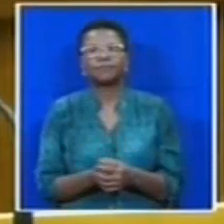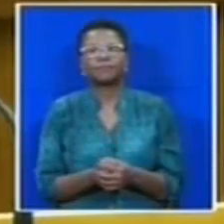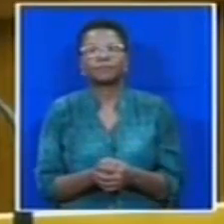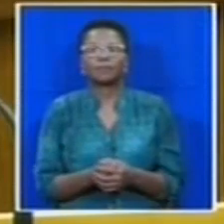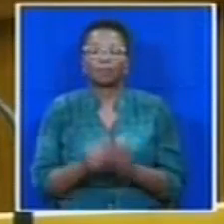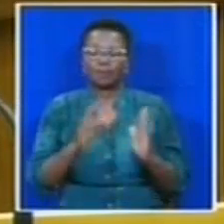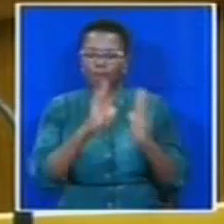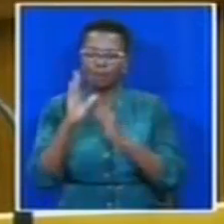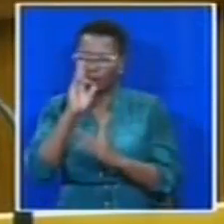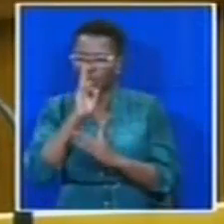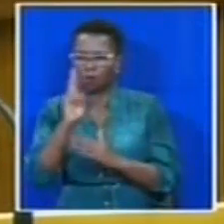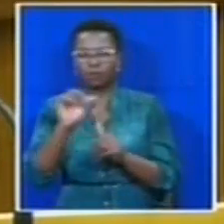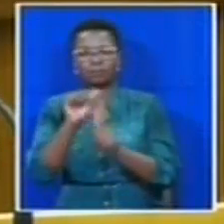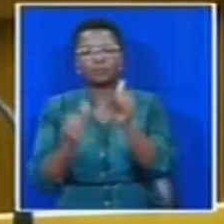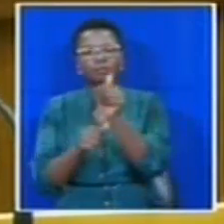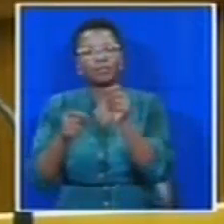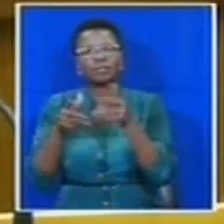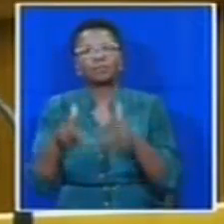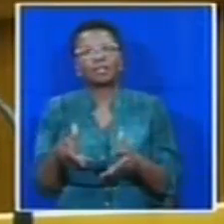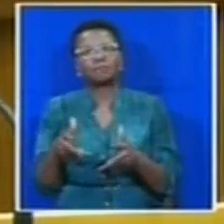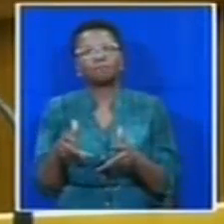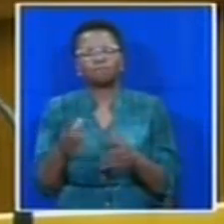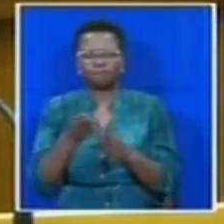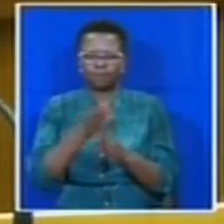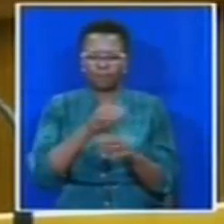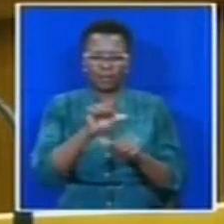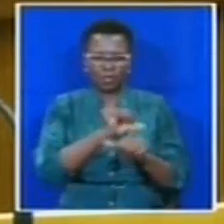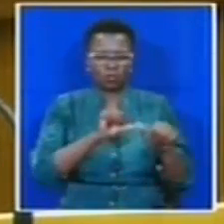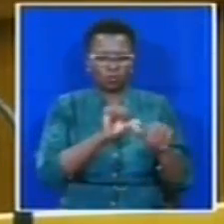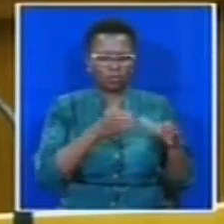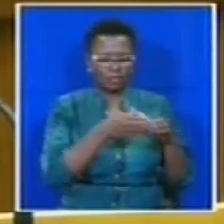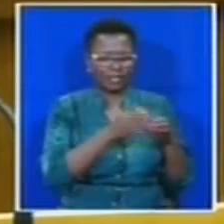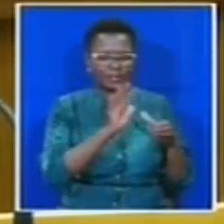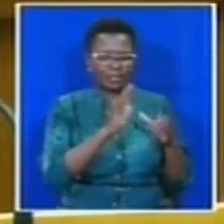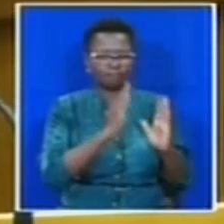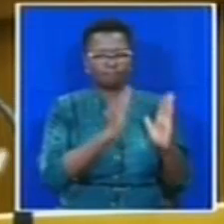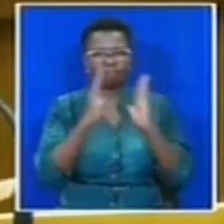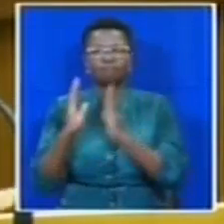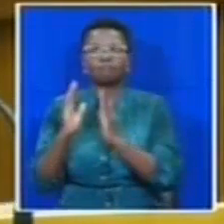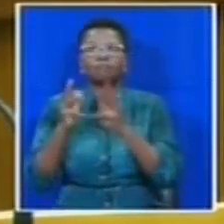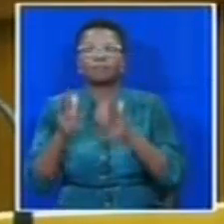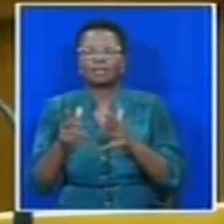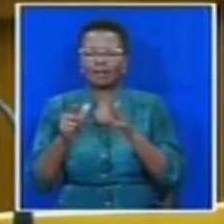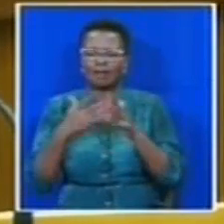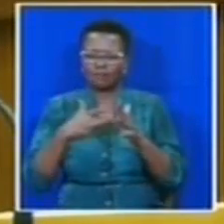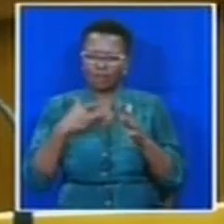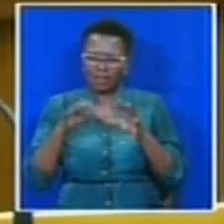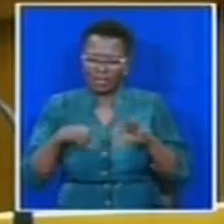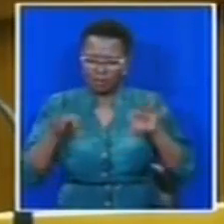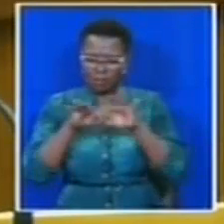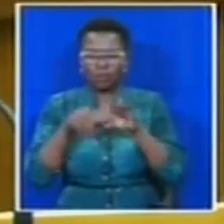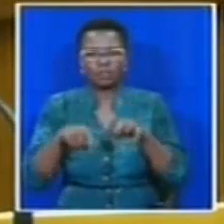Honourable Deputy Speaker, before I get to the social sector spending, I think it's important for us as